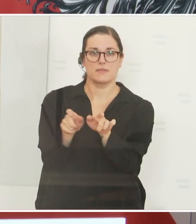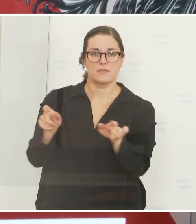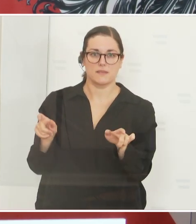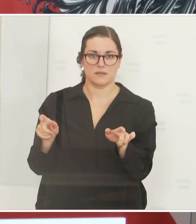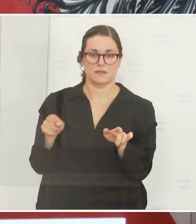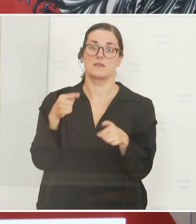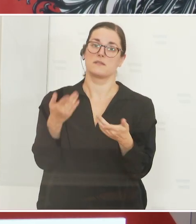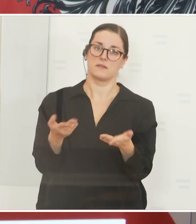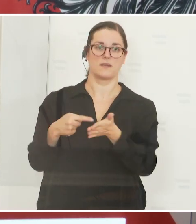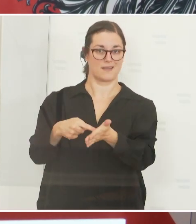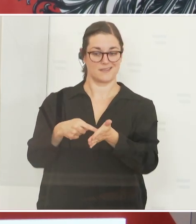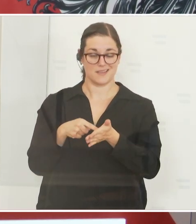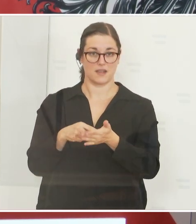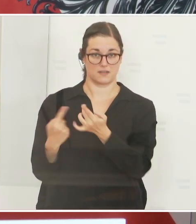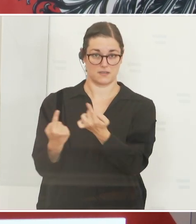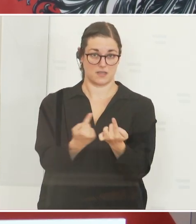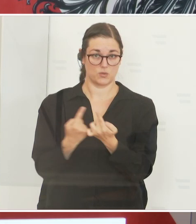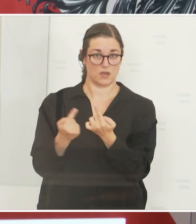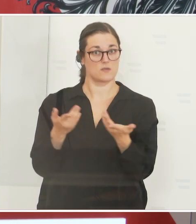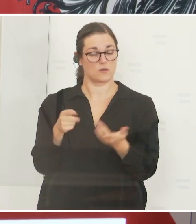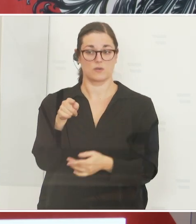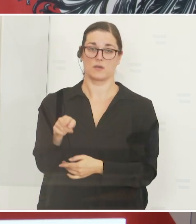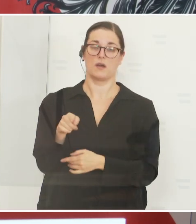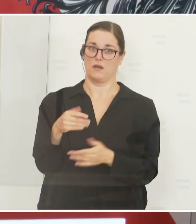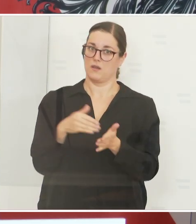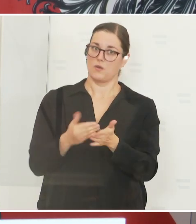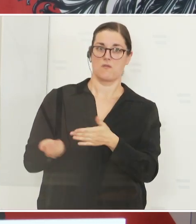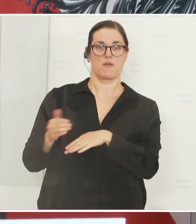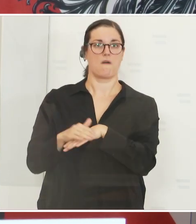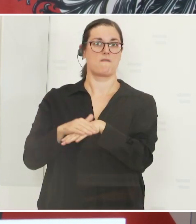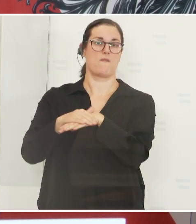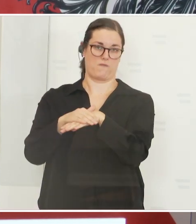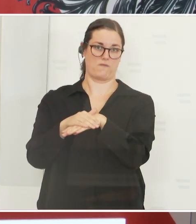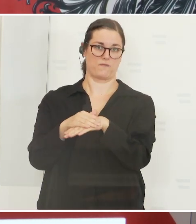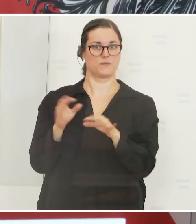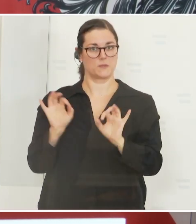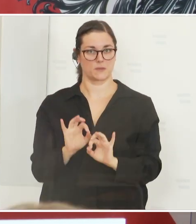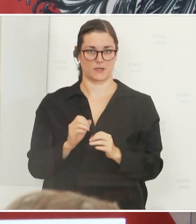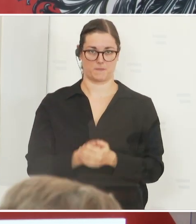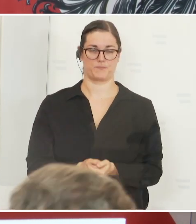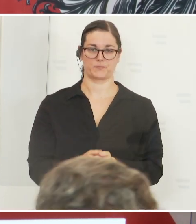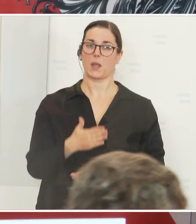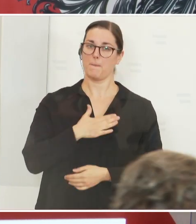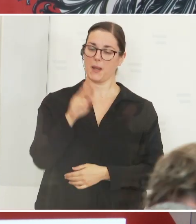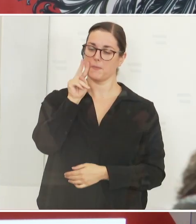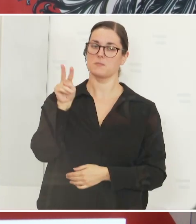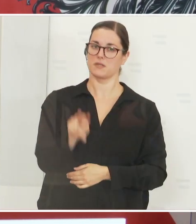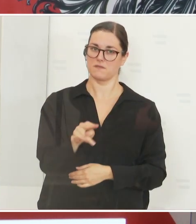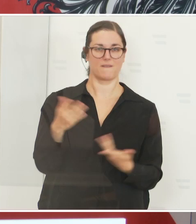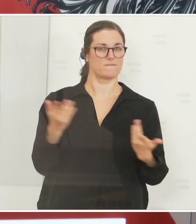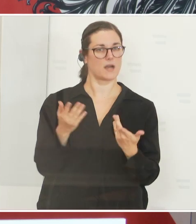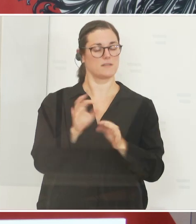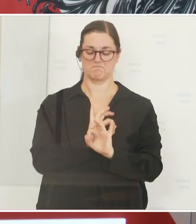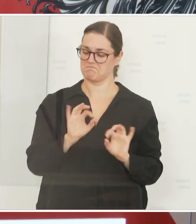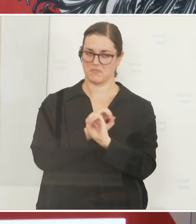that the situation is currently even deteriorating. From my perspective, one thing is very